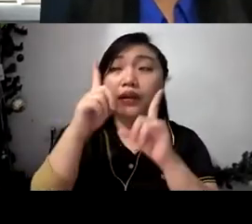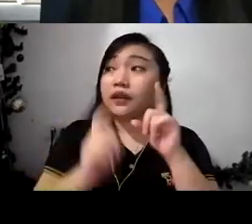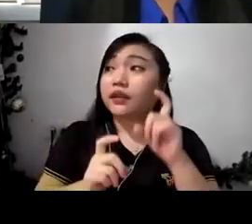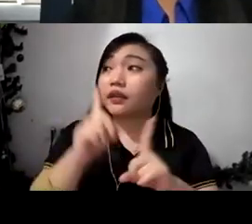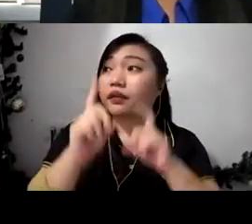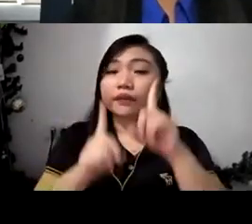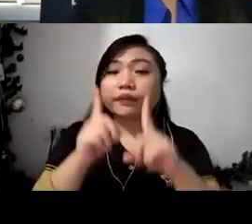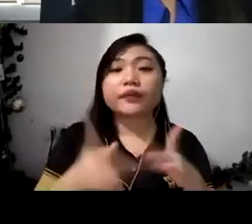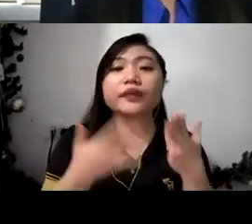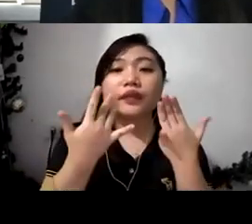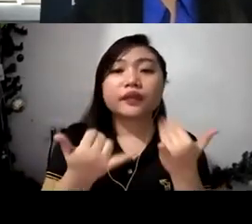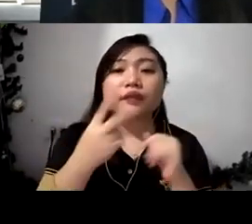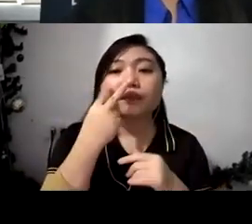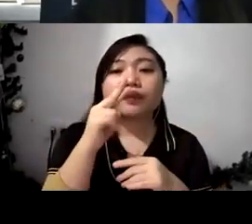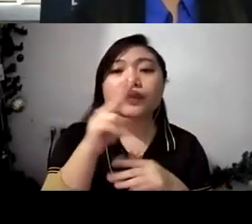schedules.